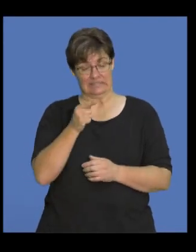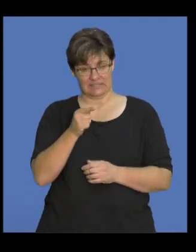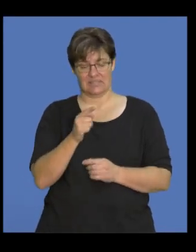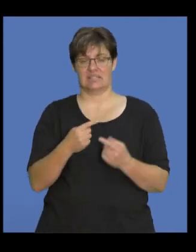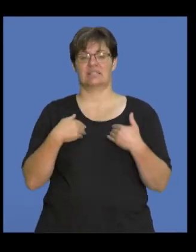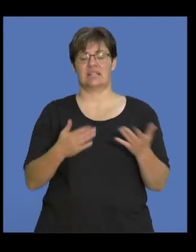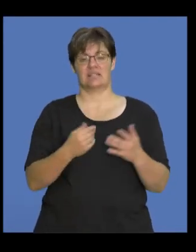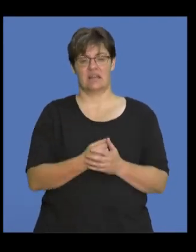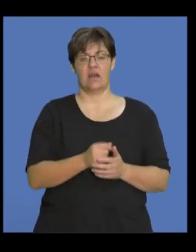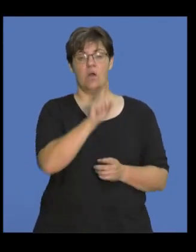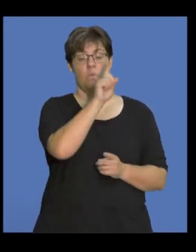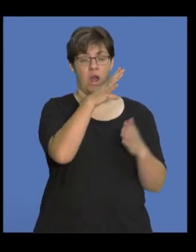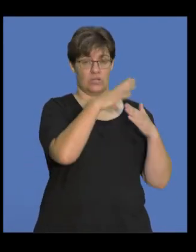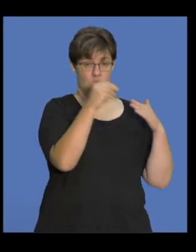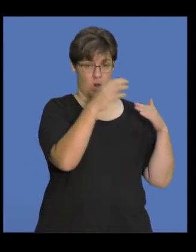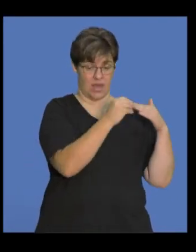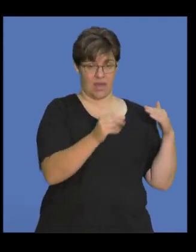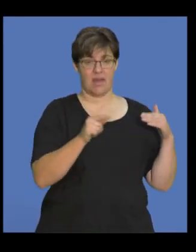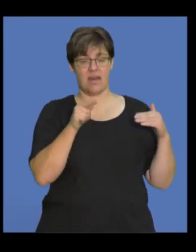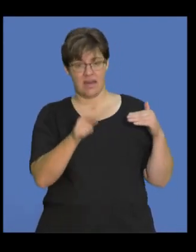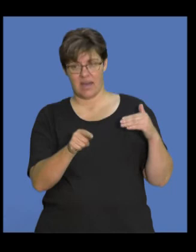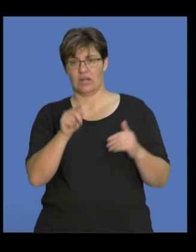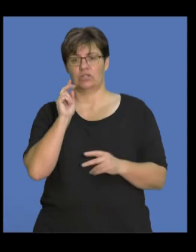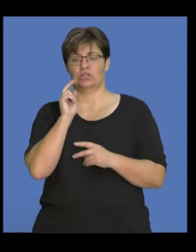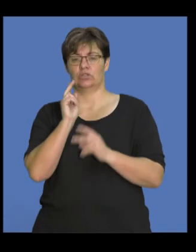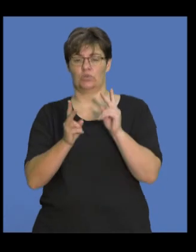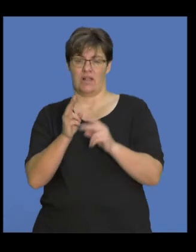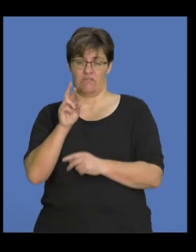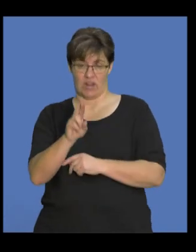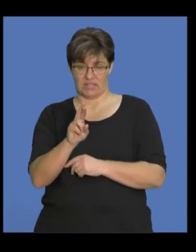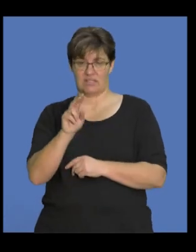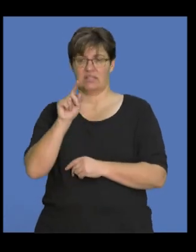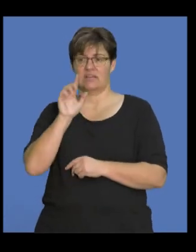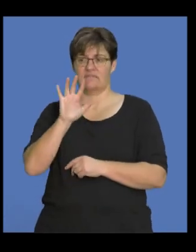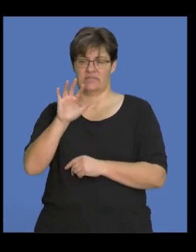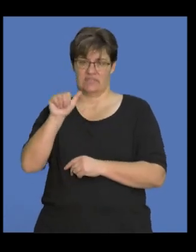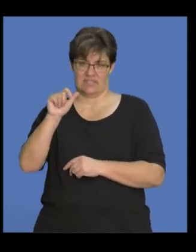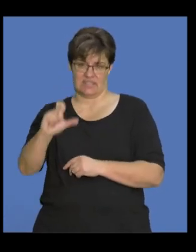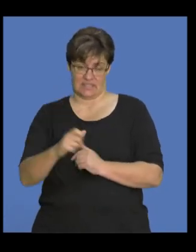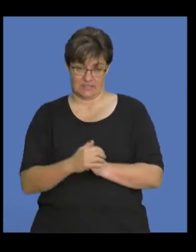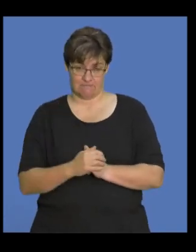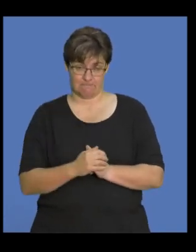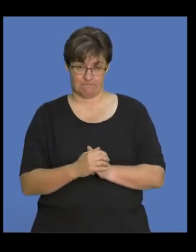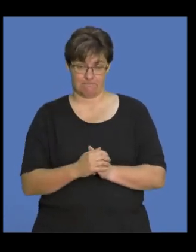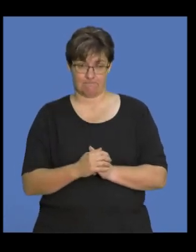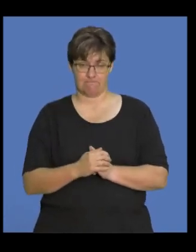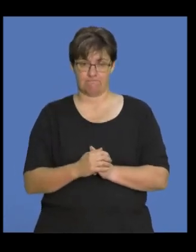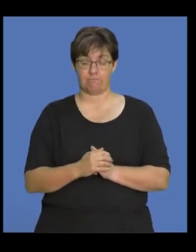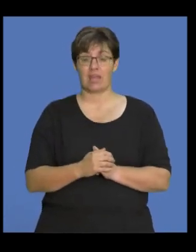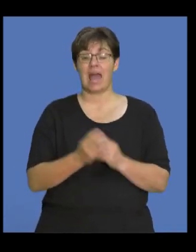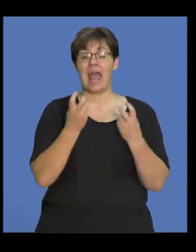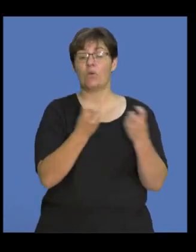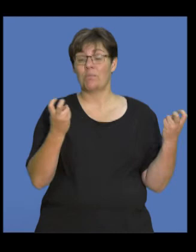you need to start with. $1, they just told us that it's 12 rand and 56 cents, right? But the